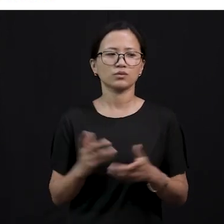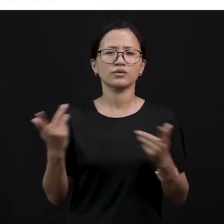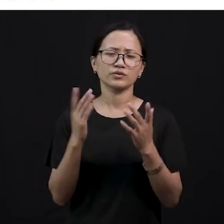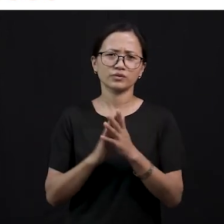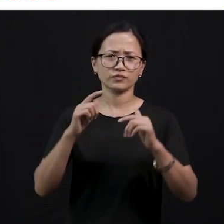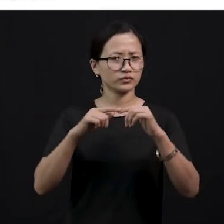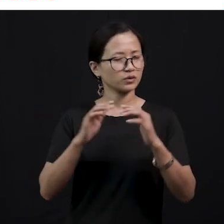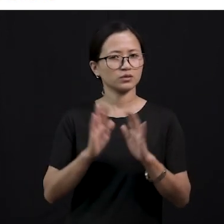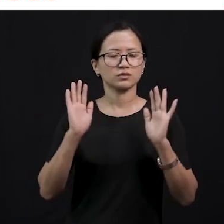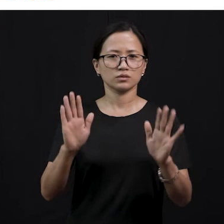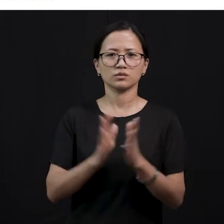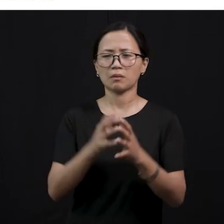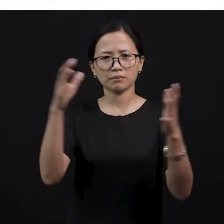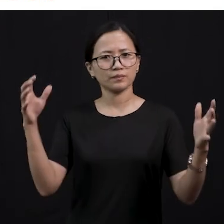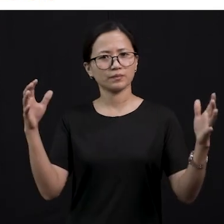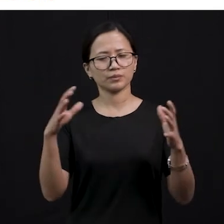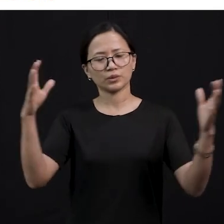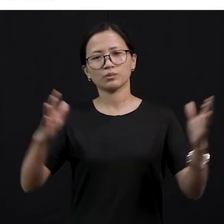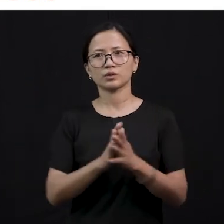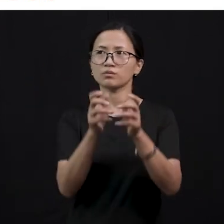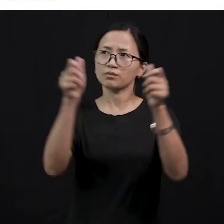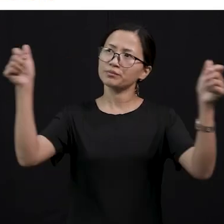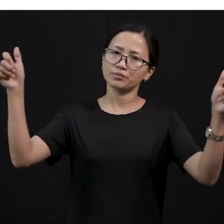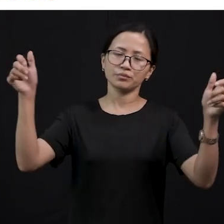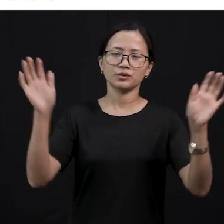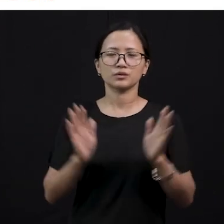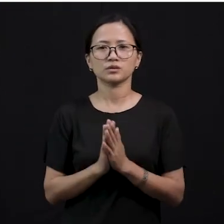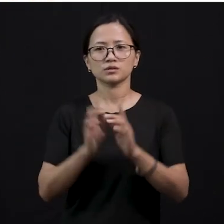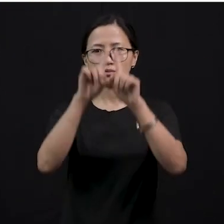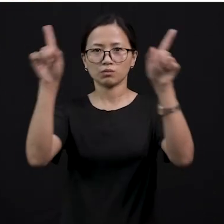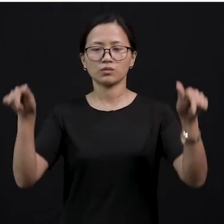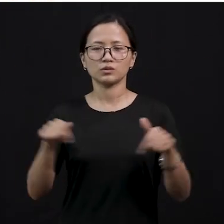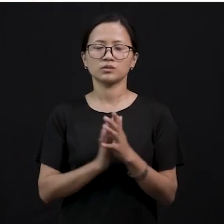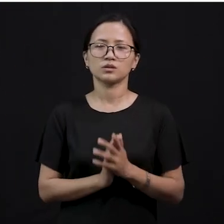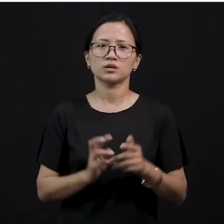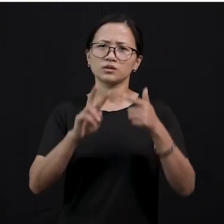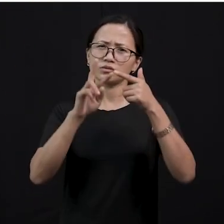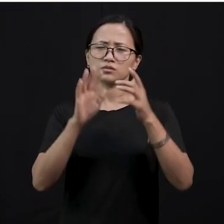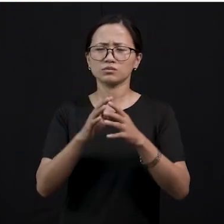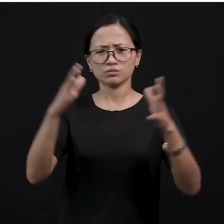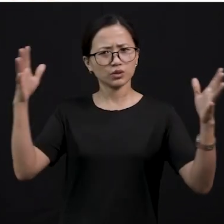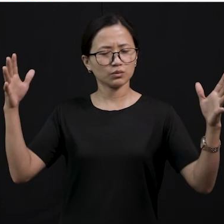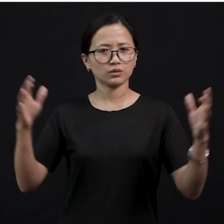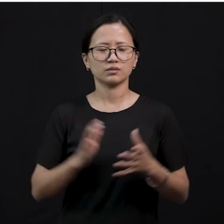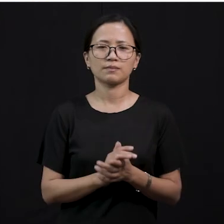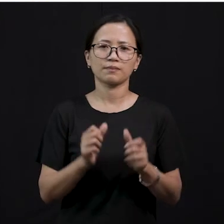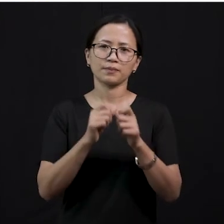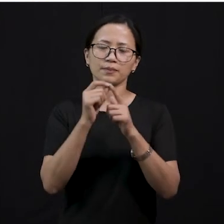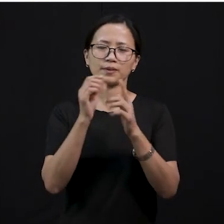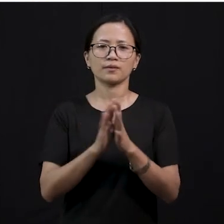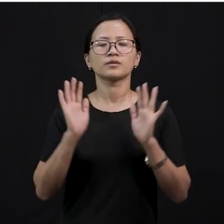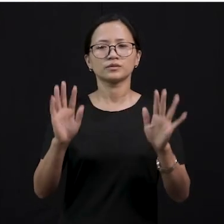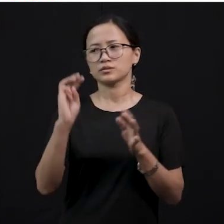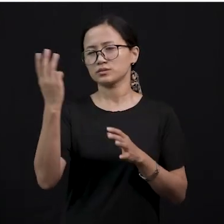election and you have those big banners, posters, and on the TV big ads are coming. So these are your